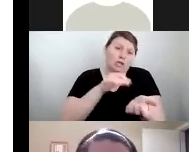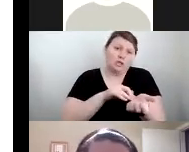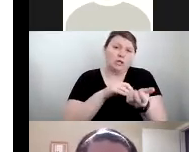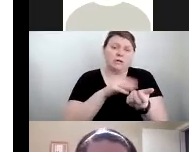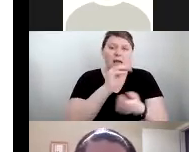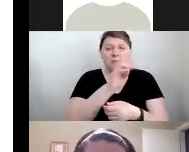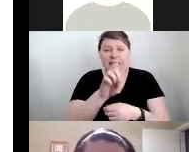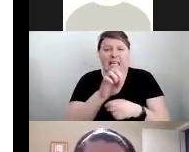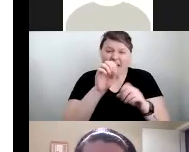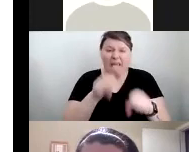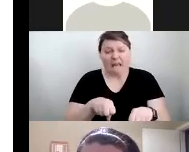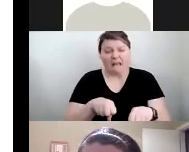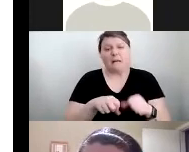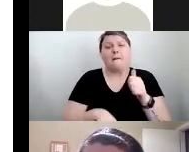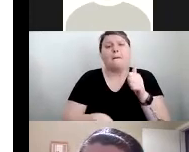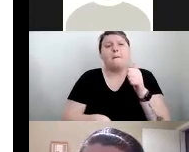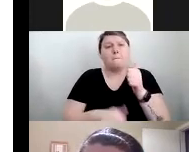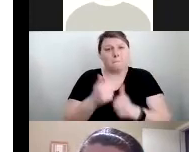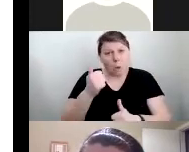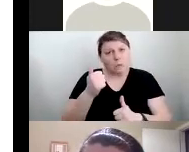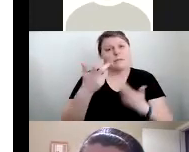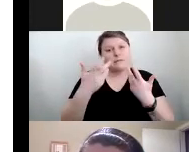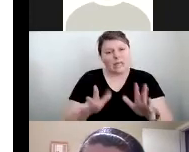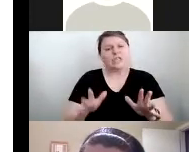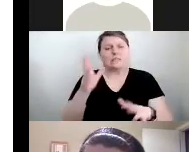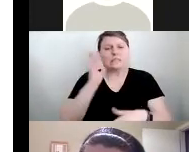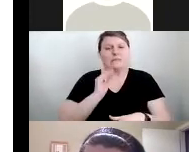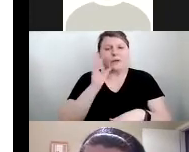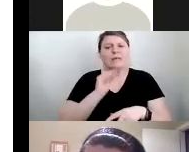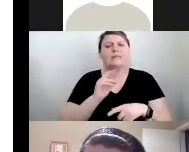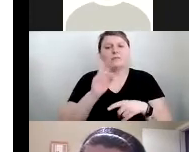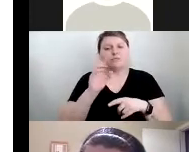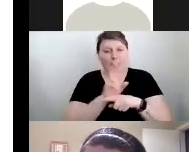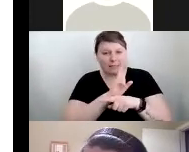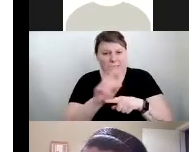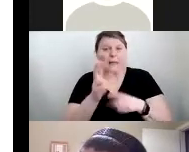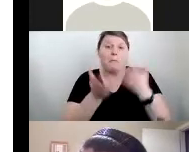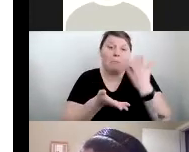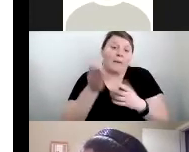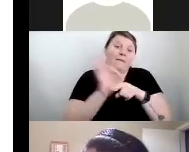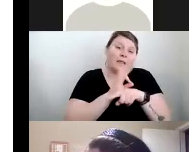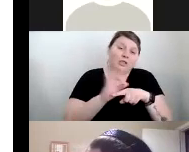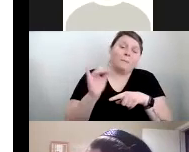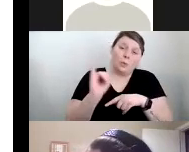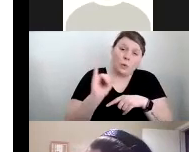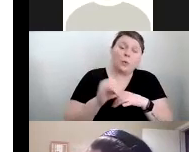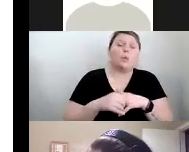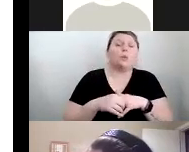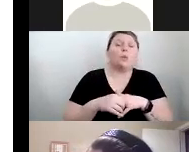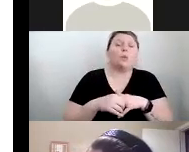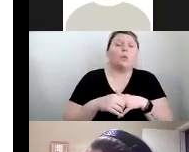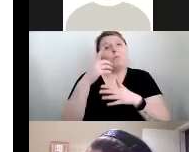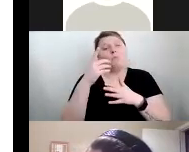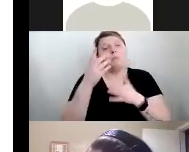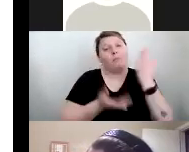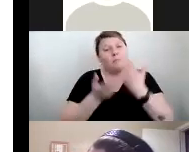think most, if not all, have gone through a residency, and some have gone through fellowship. So for the most part, maybe exclusively,